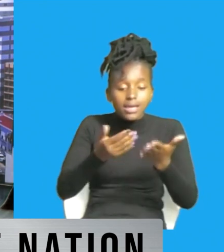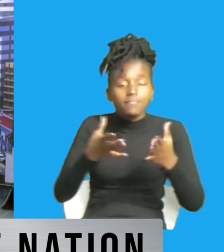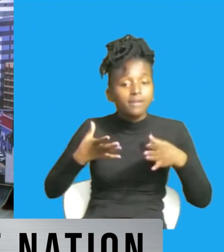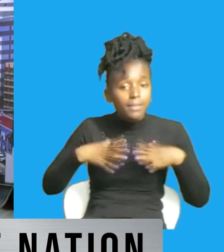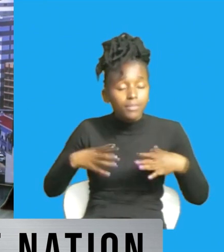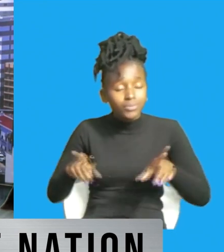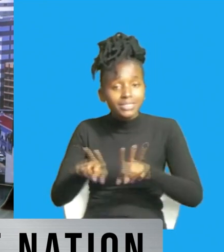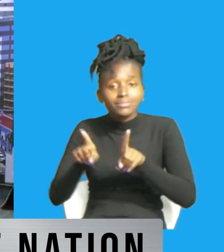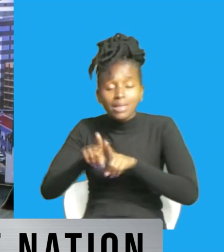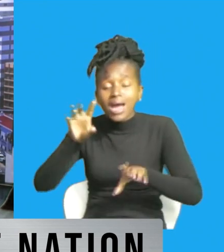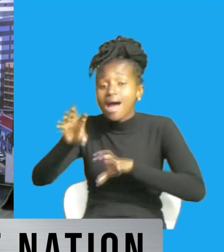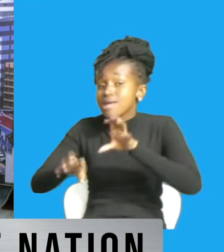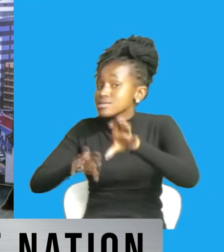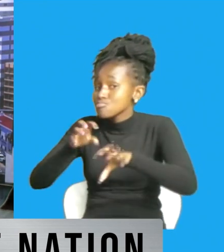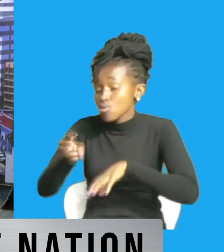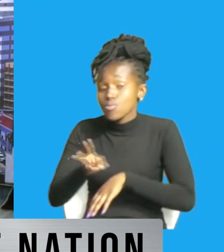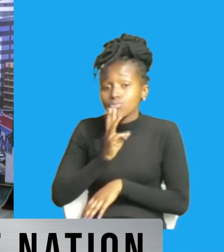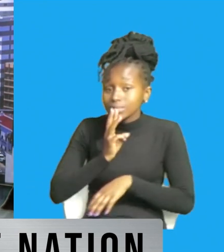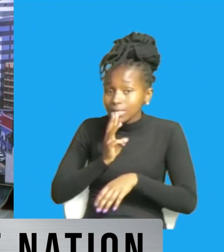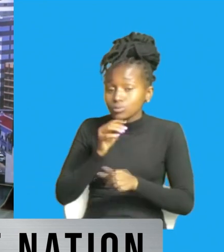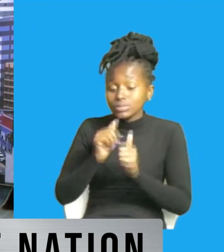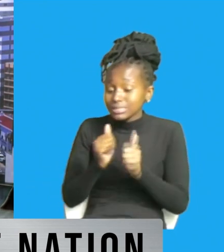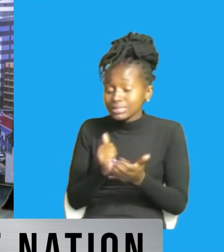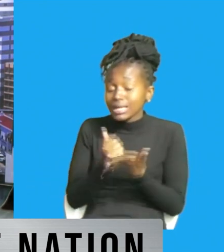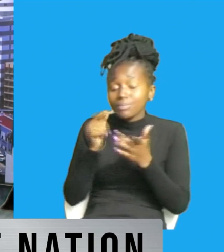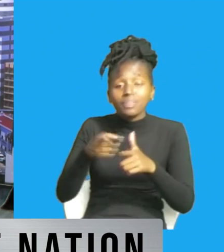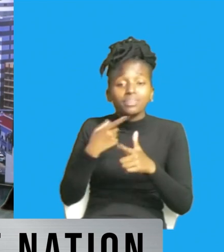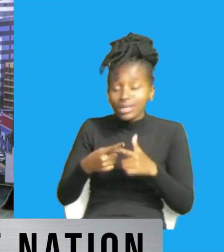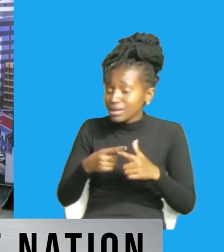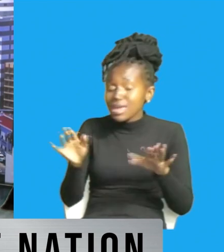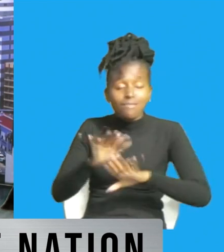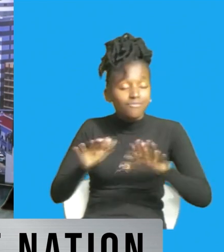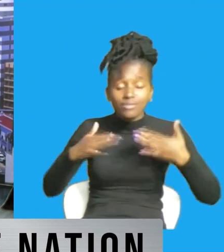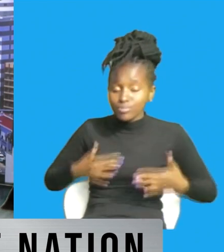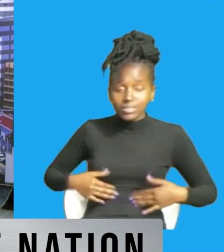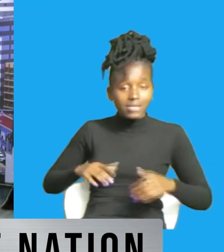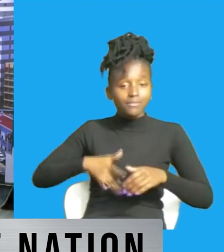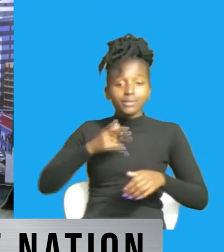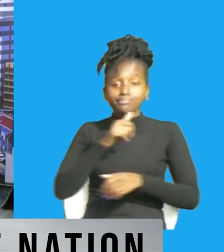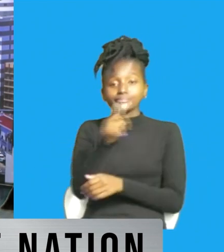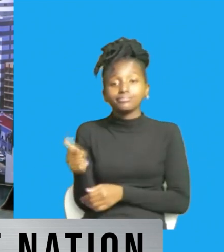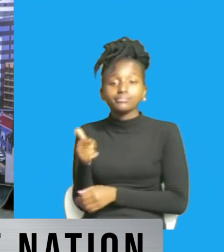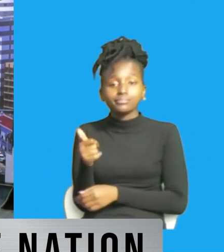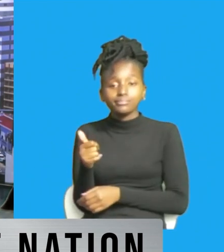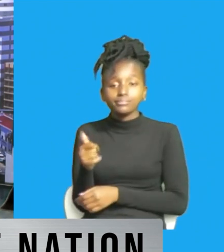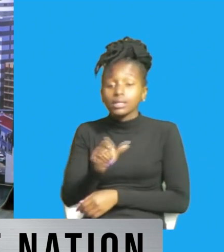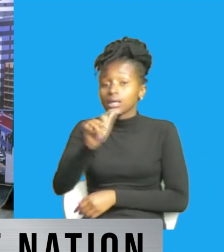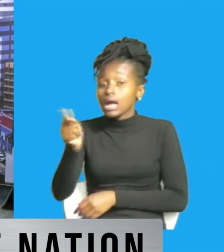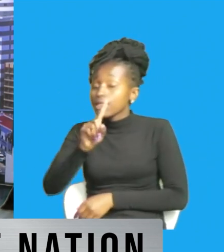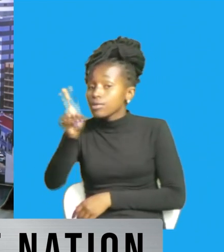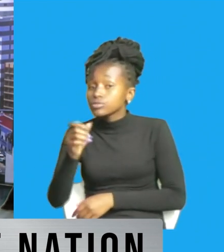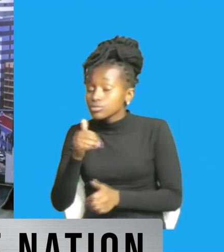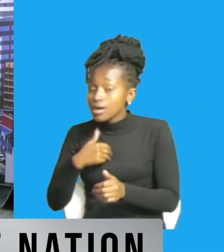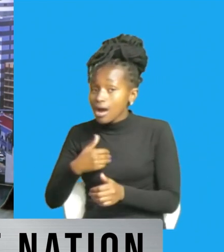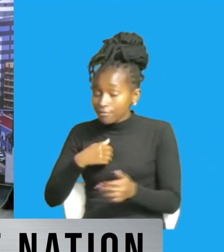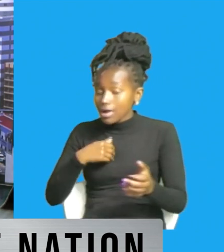that maybe we have not done enough on the question of ensuring that pasture is there. On the question of climate change, yes, we are facing that.